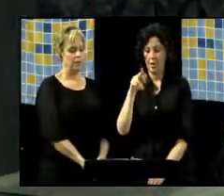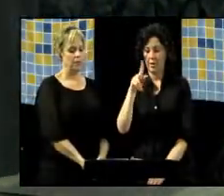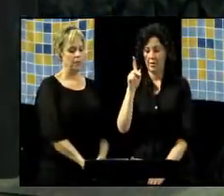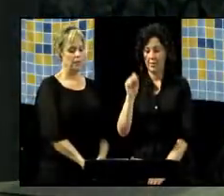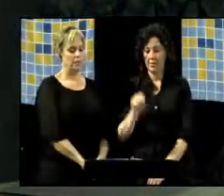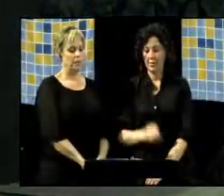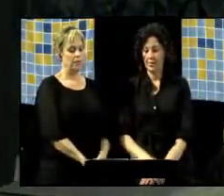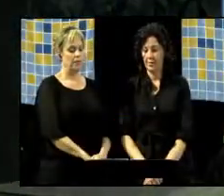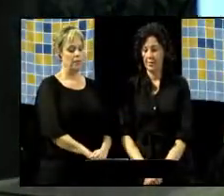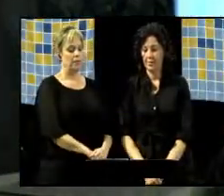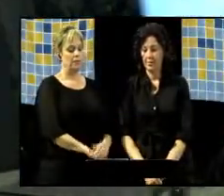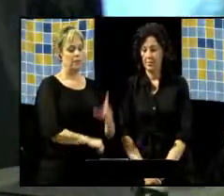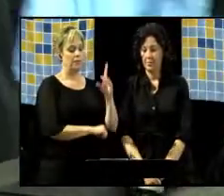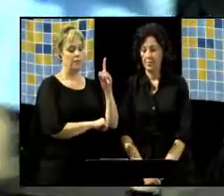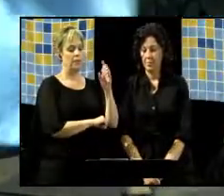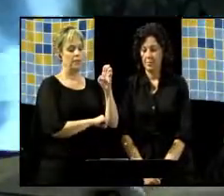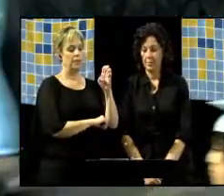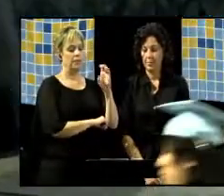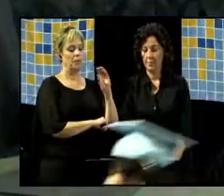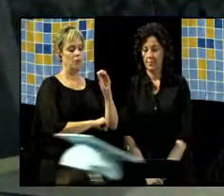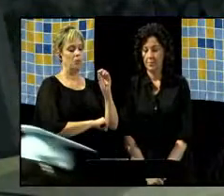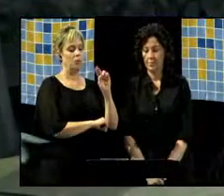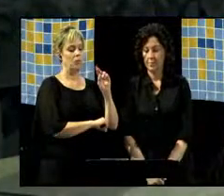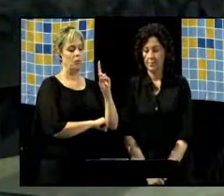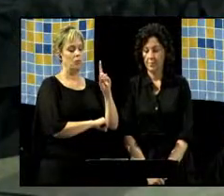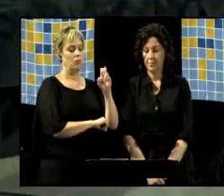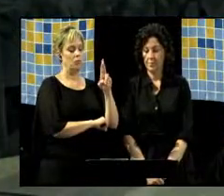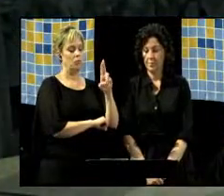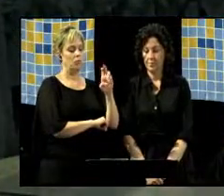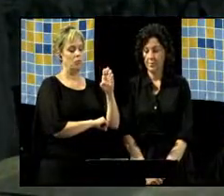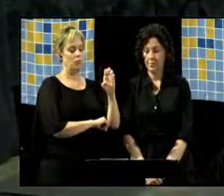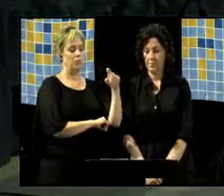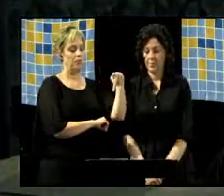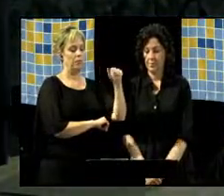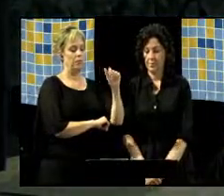Parks, DeAndre Allen Pate,